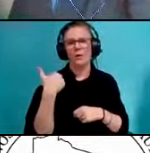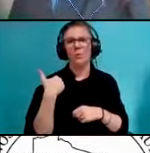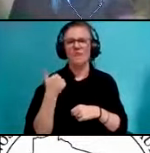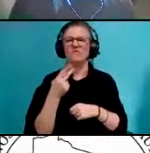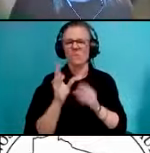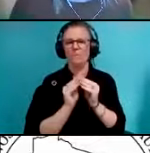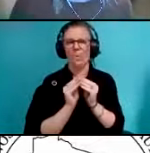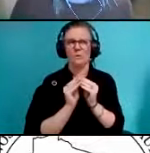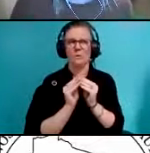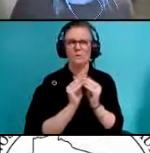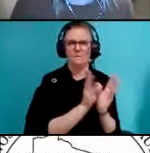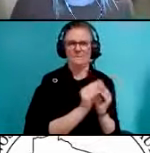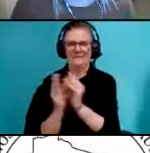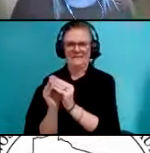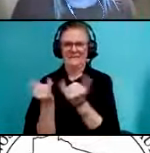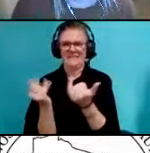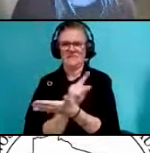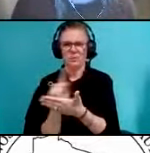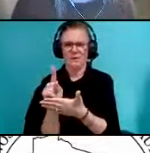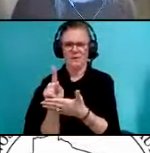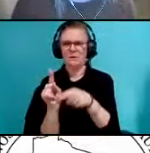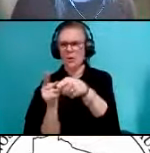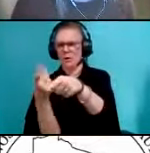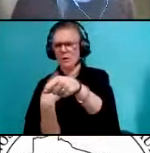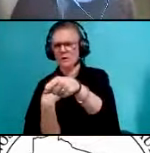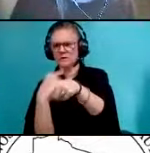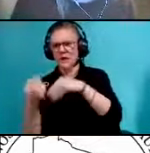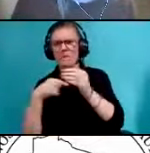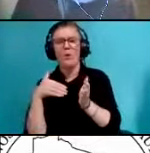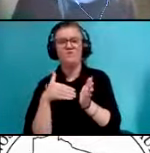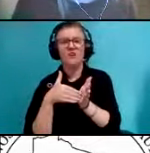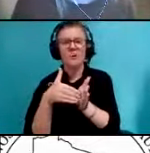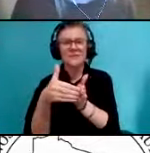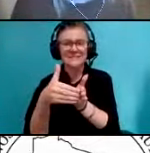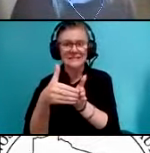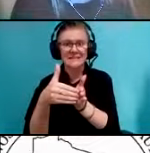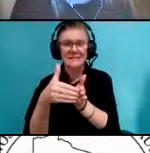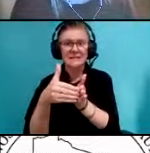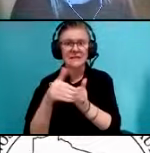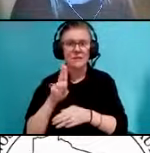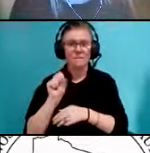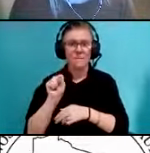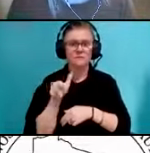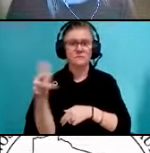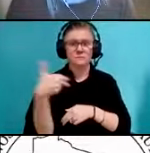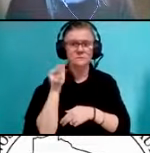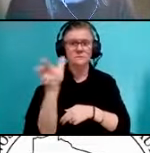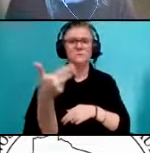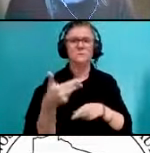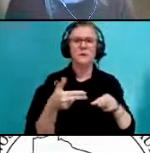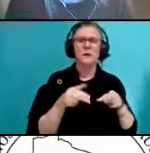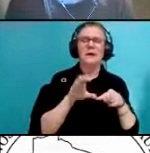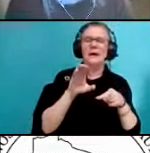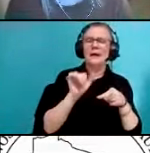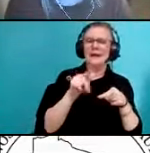more. One question was about frequency of the service. Yeah. So